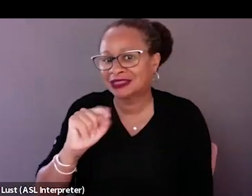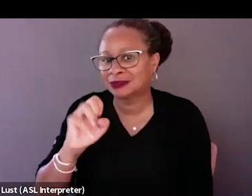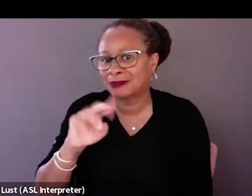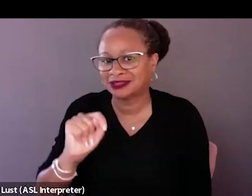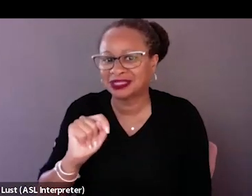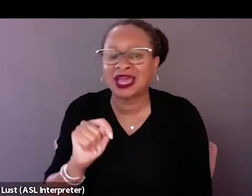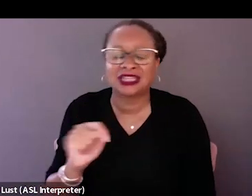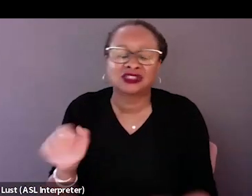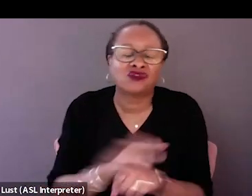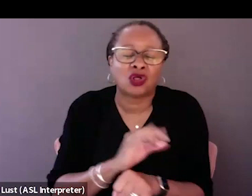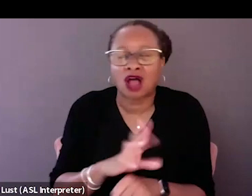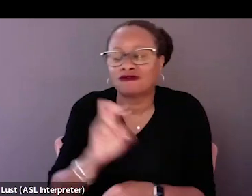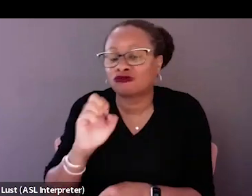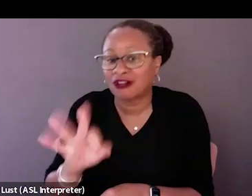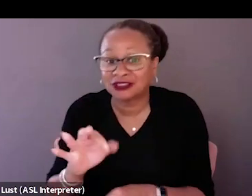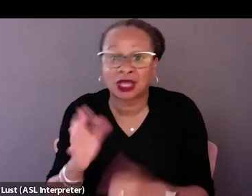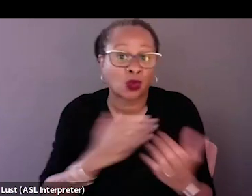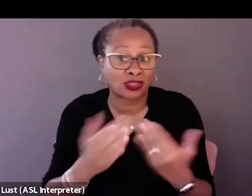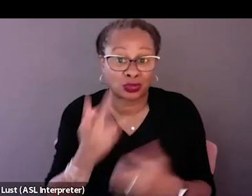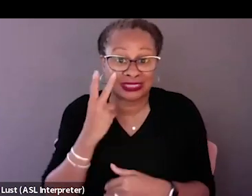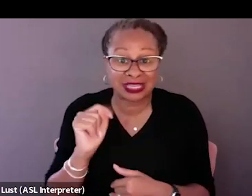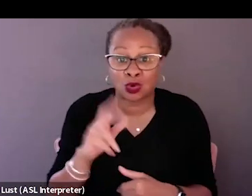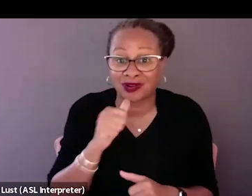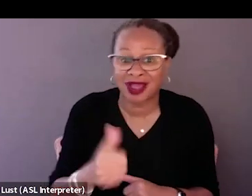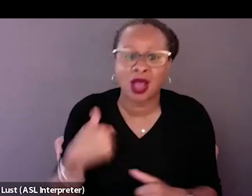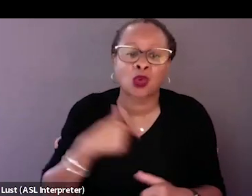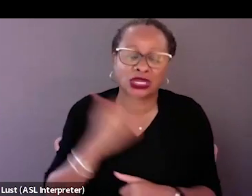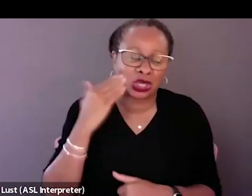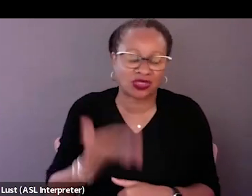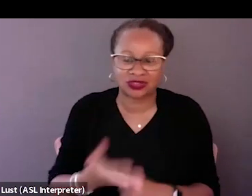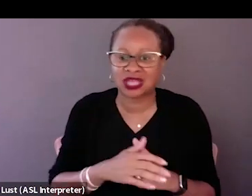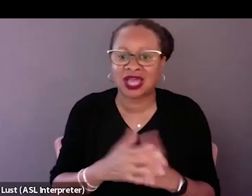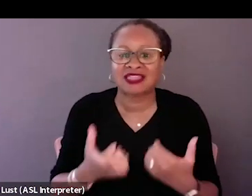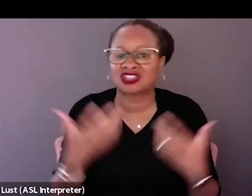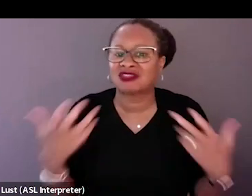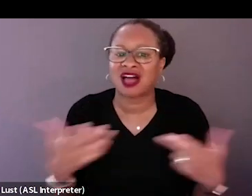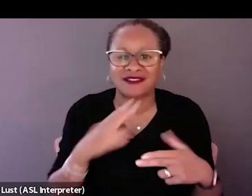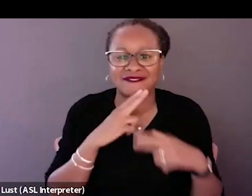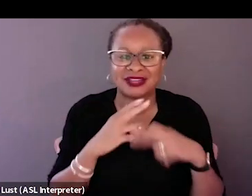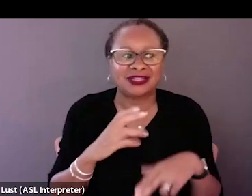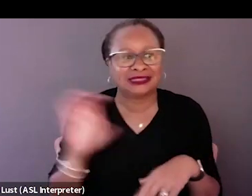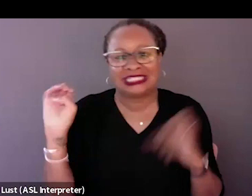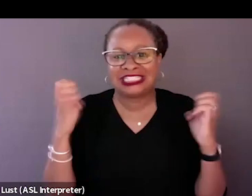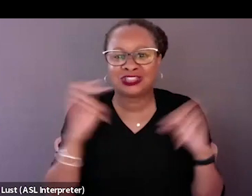with references, whether you see them or not. Like, we know that they're there. There's a lot of Easter eggs for the movie nerds in